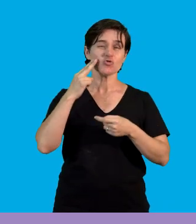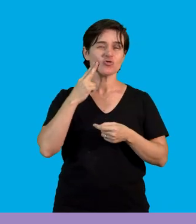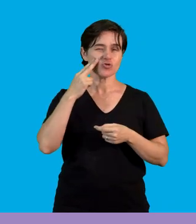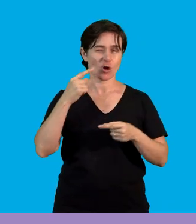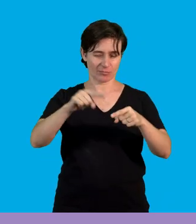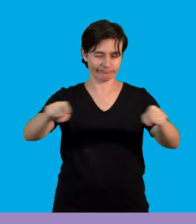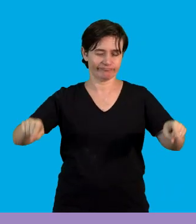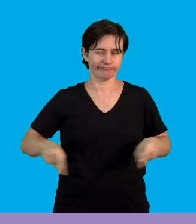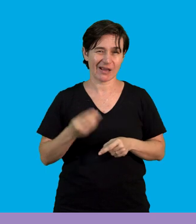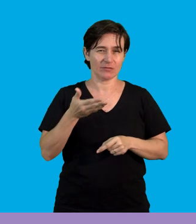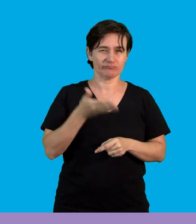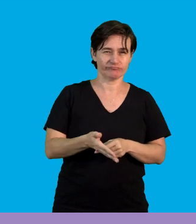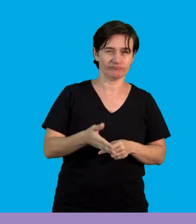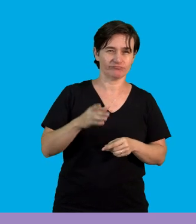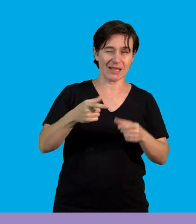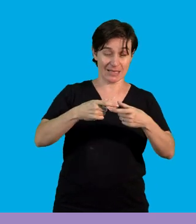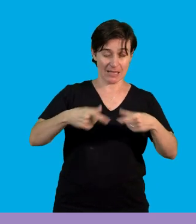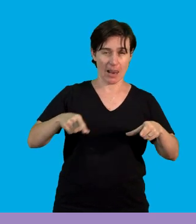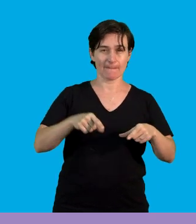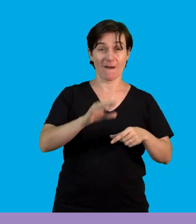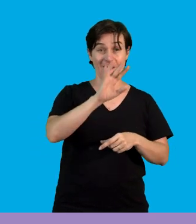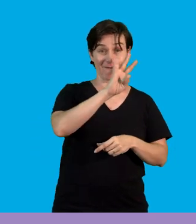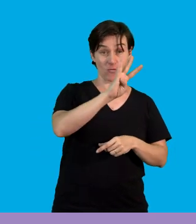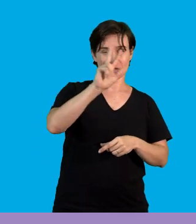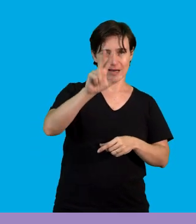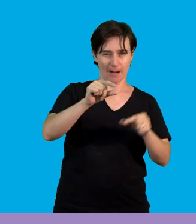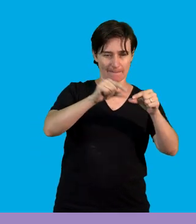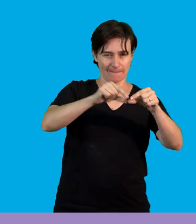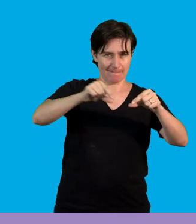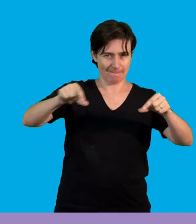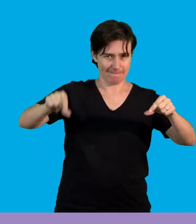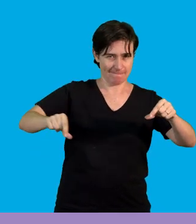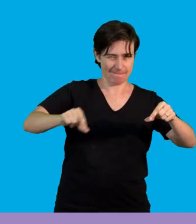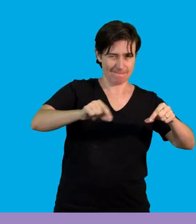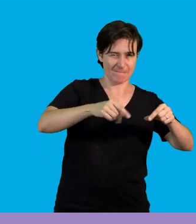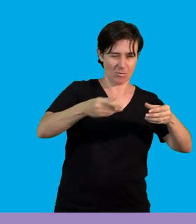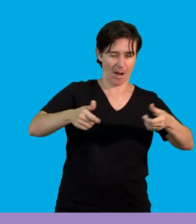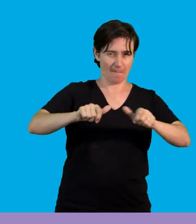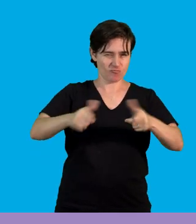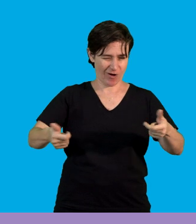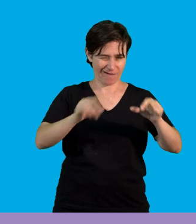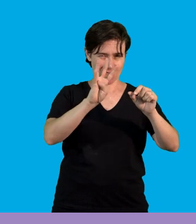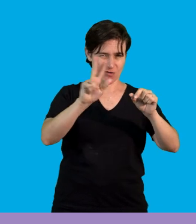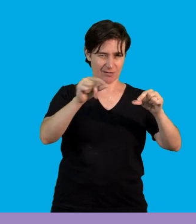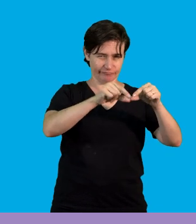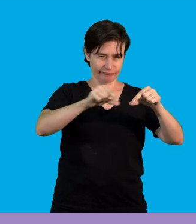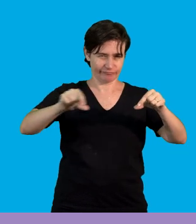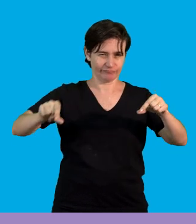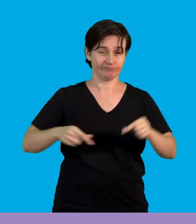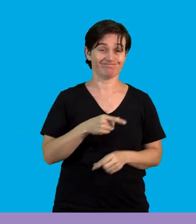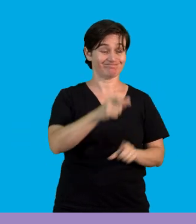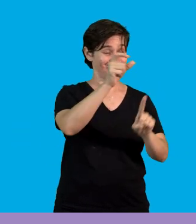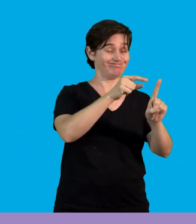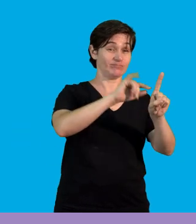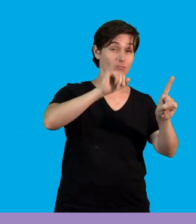a chocolate tray contains a slab that has 48 pieces. If John eats 3/4